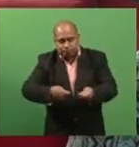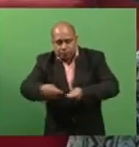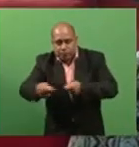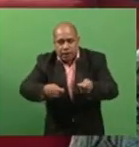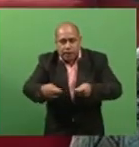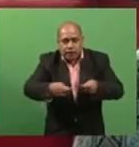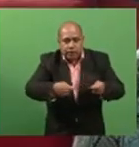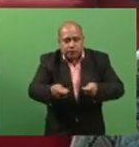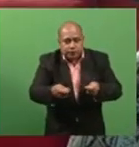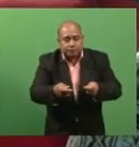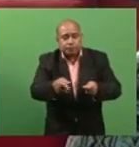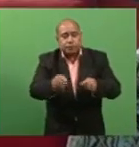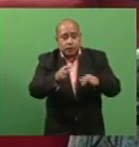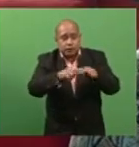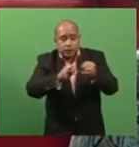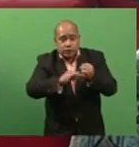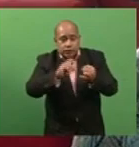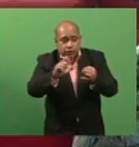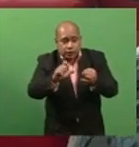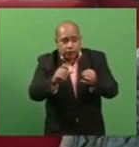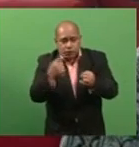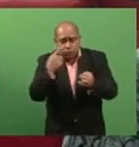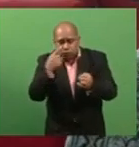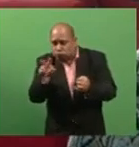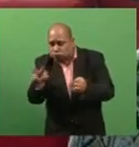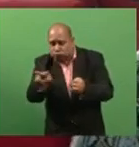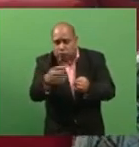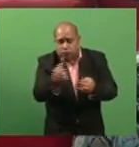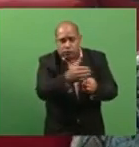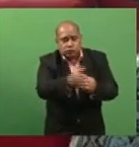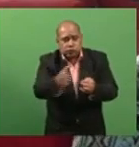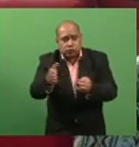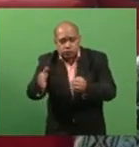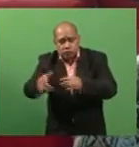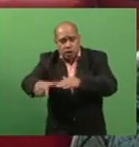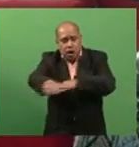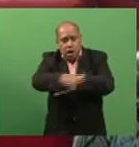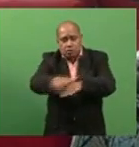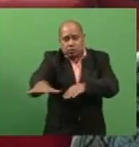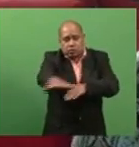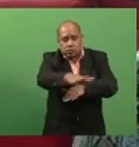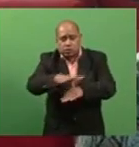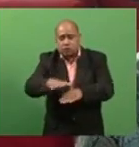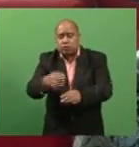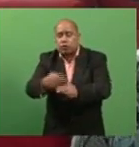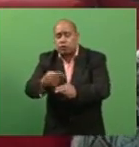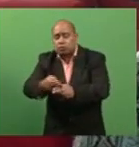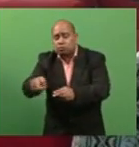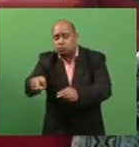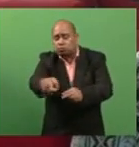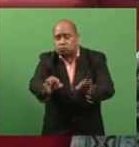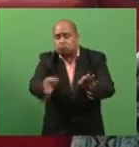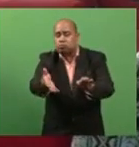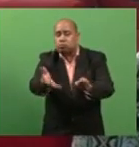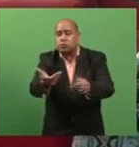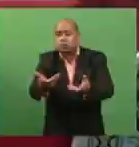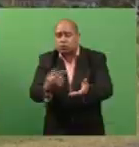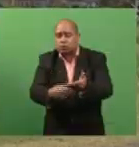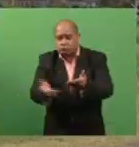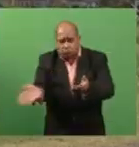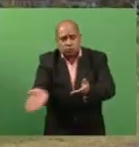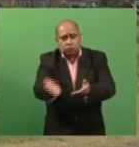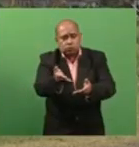look at the mills, look at the leases of the land, look at who's on the farm, look at what's happening. You know, the overall restructure of the